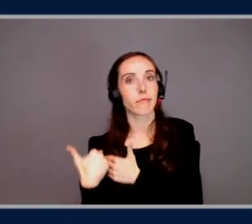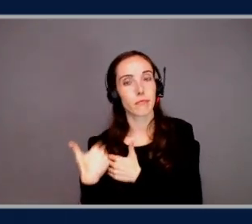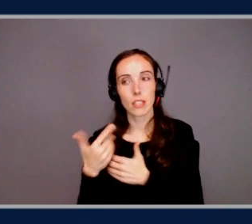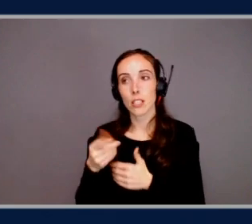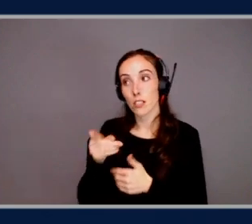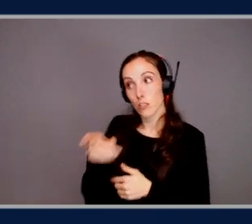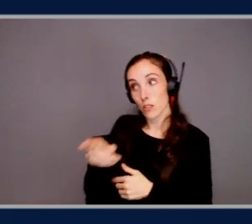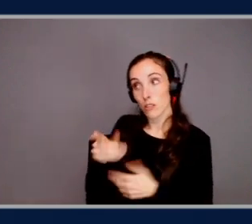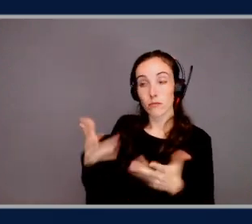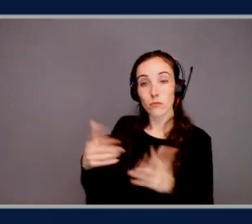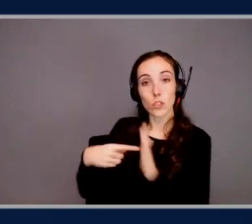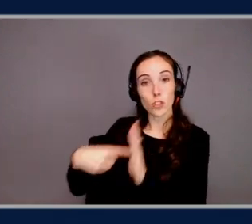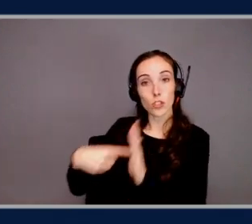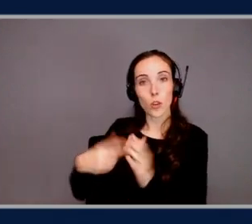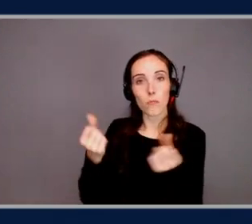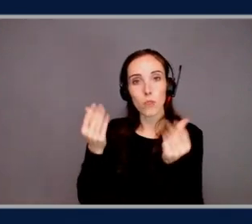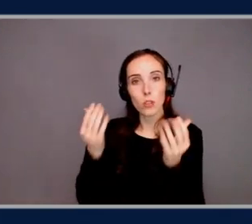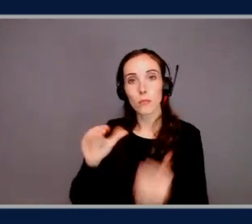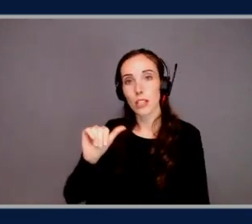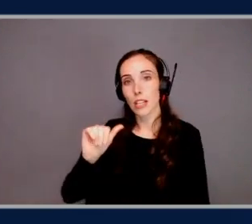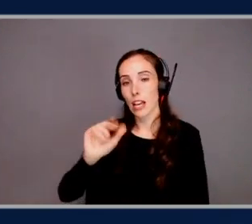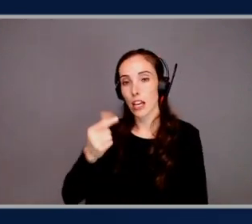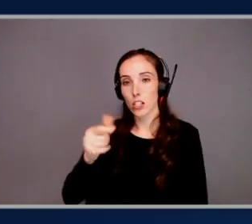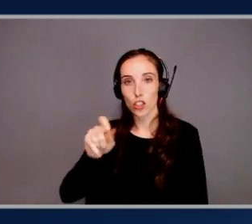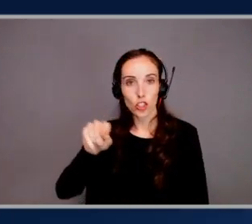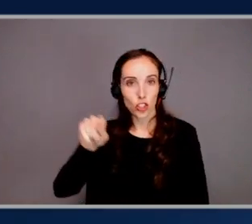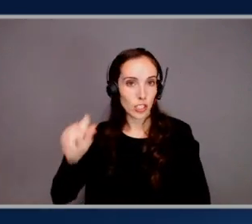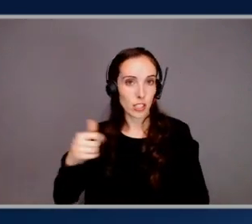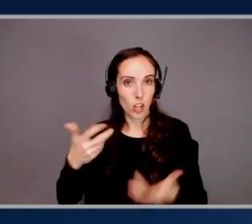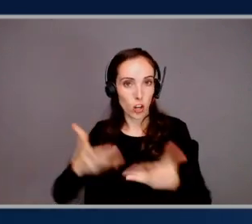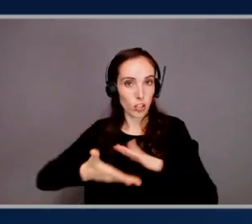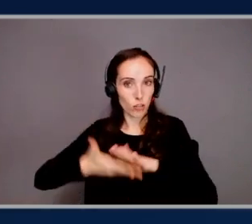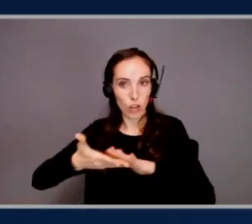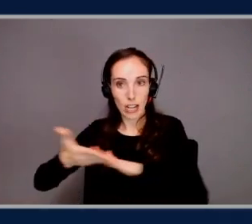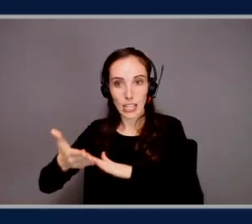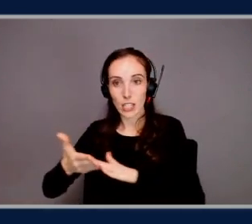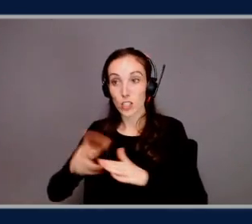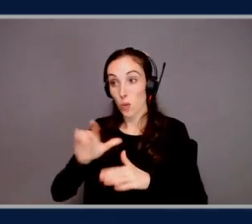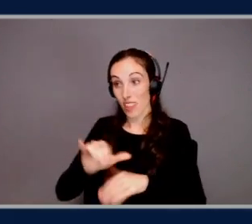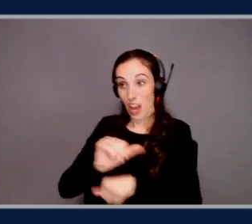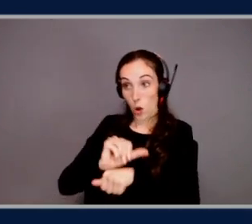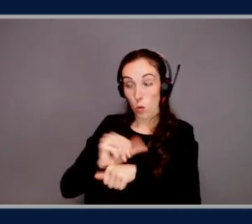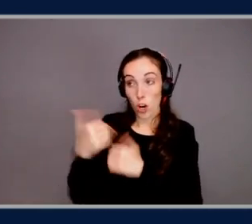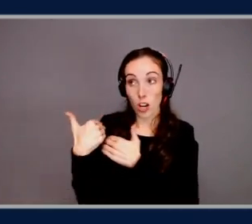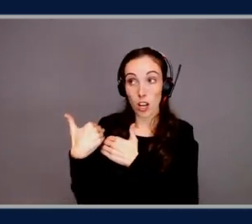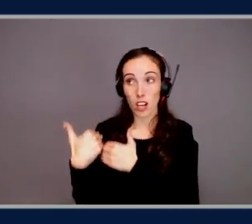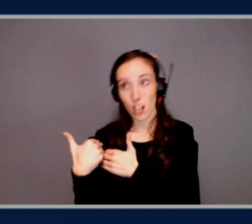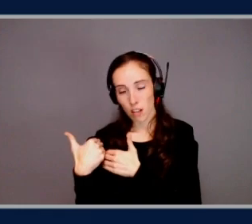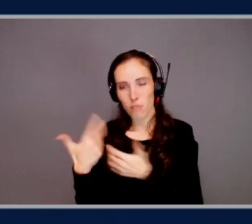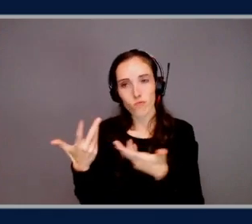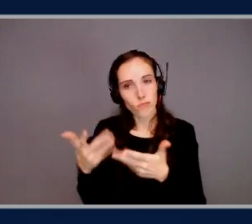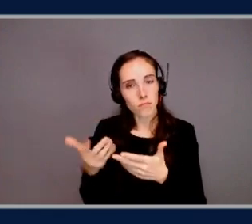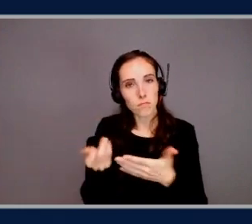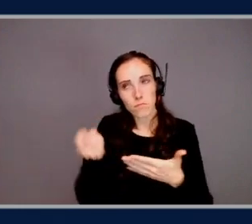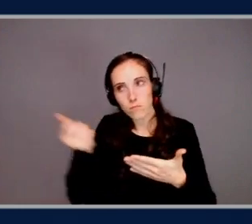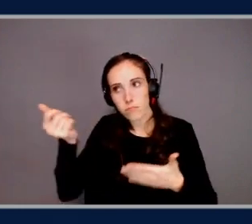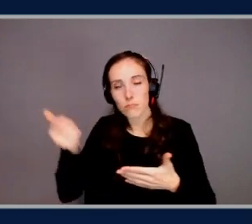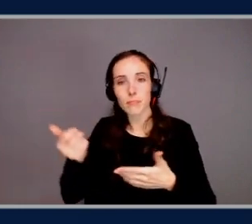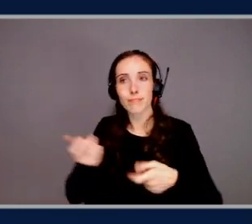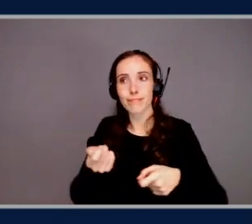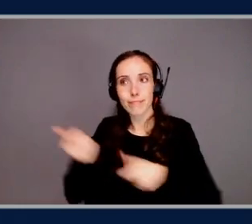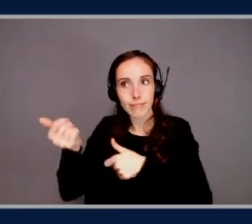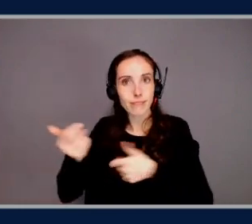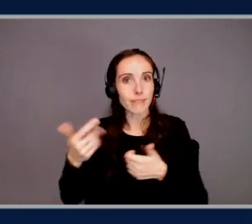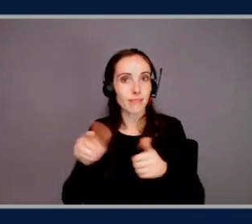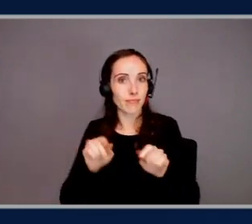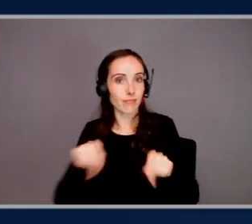today. And again, our goal is how do we remove that work and let other people get more time back to do more things? I know we all have backlogs. I know we